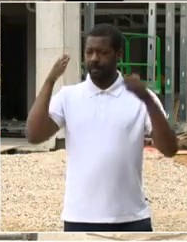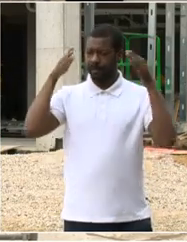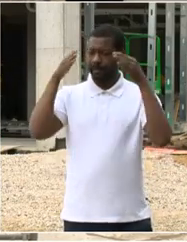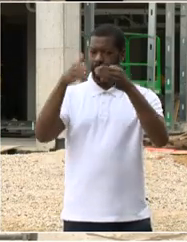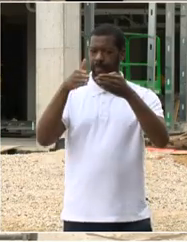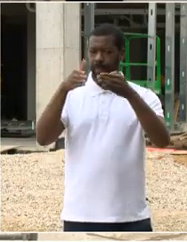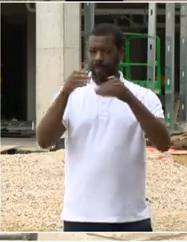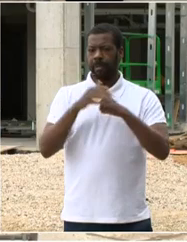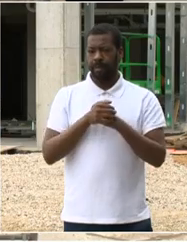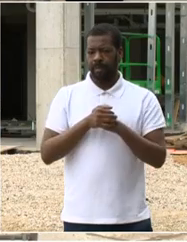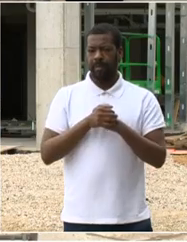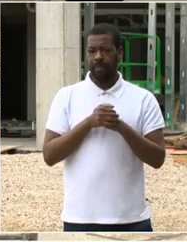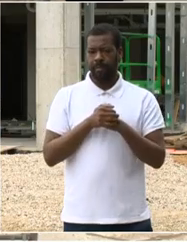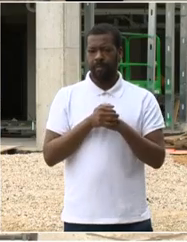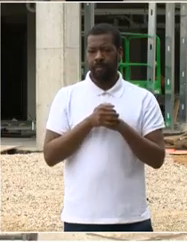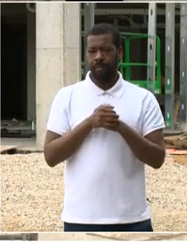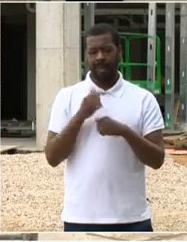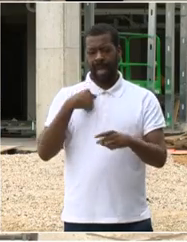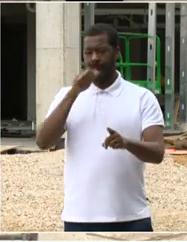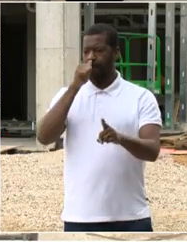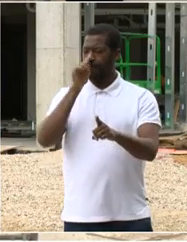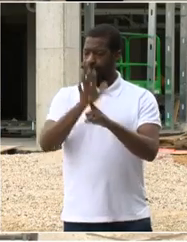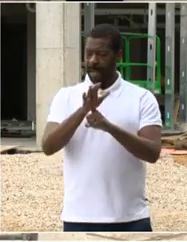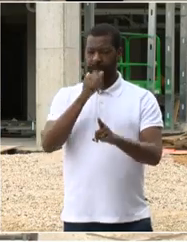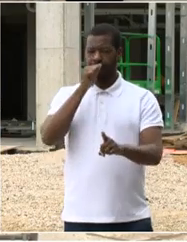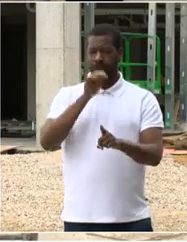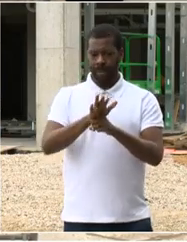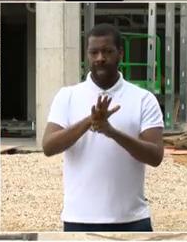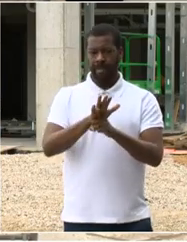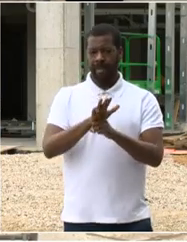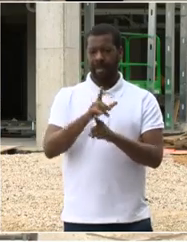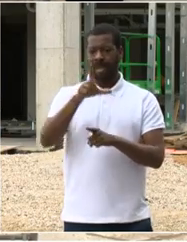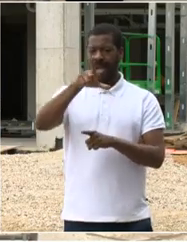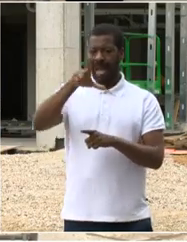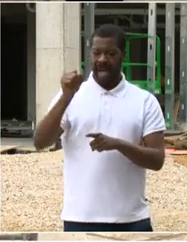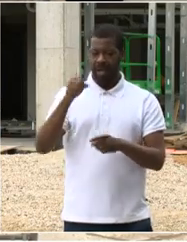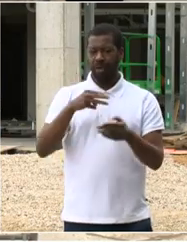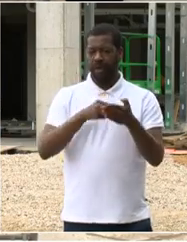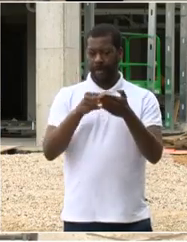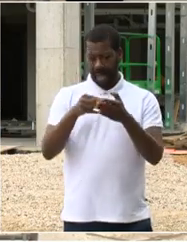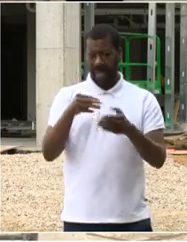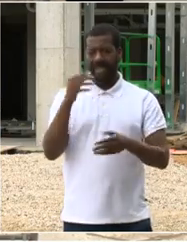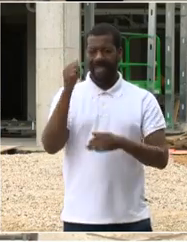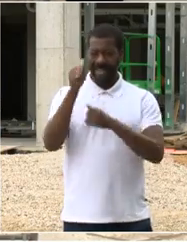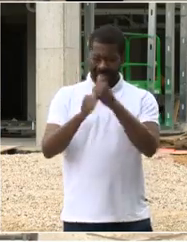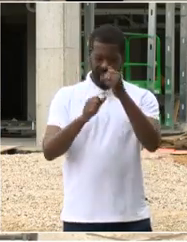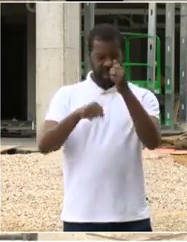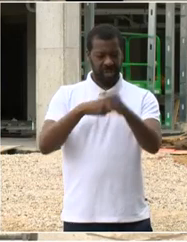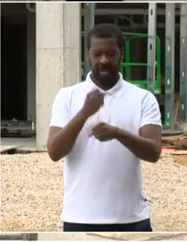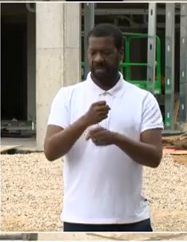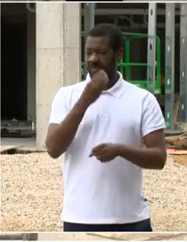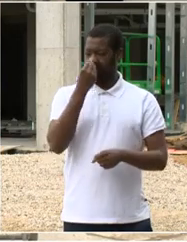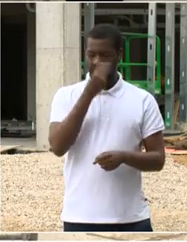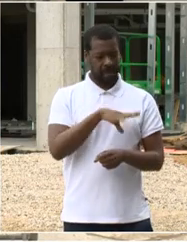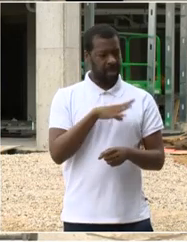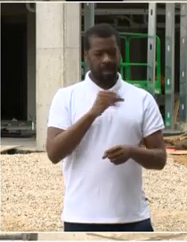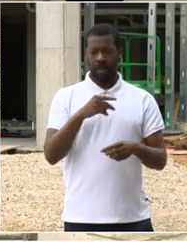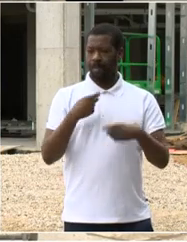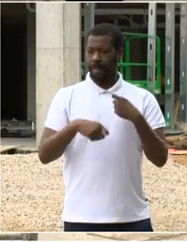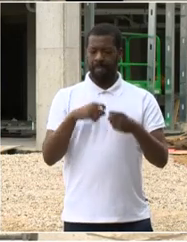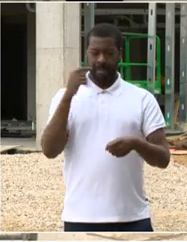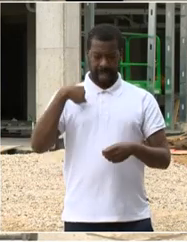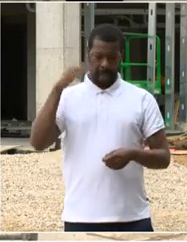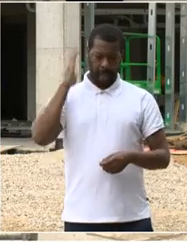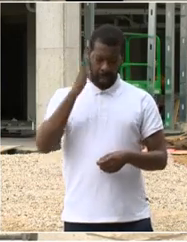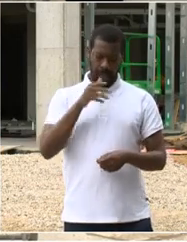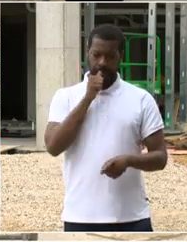on doing exactly that. I promised then that we would do $100 million each and every year, no matter what, in the Housing Production